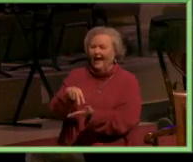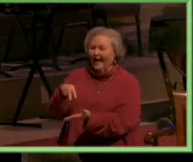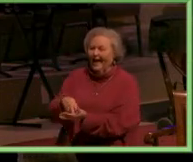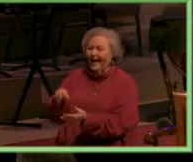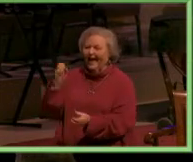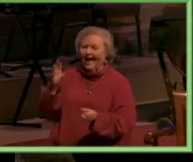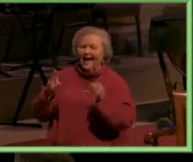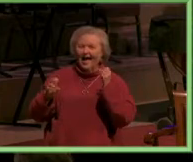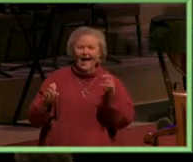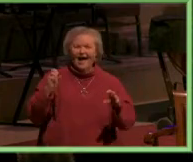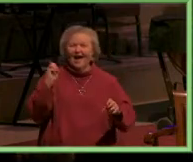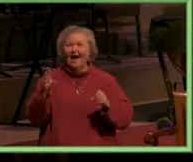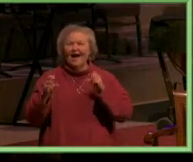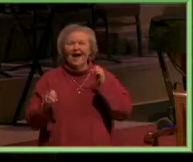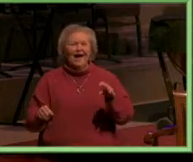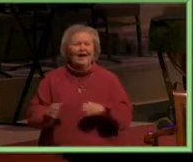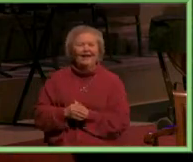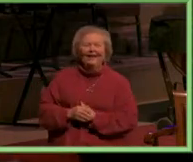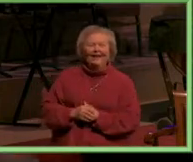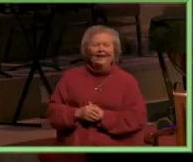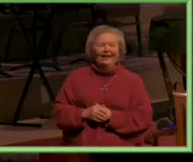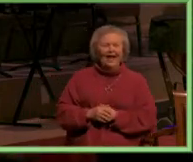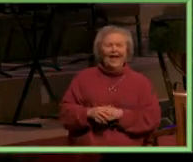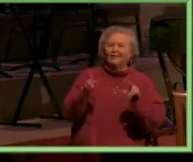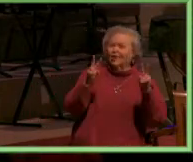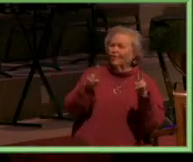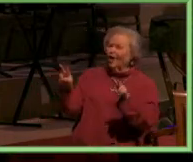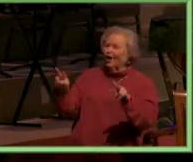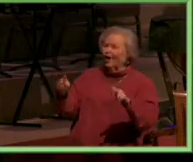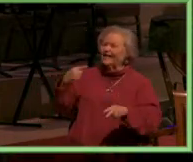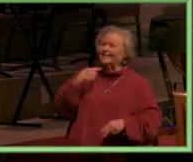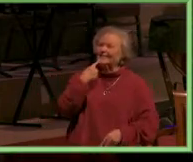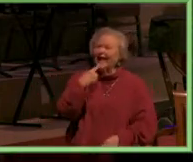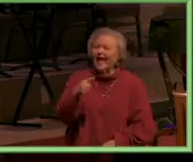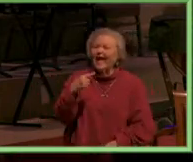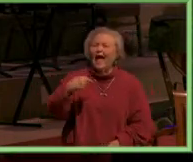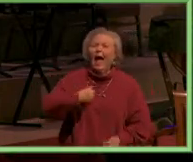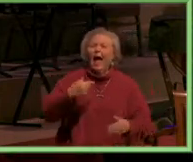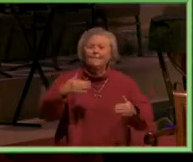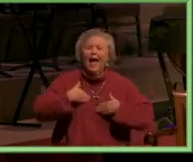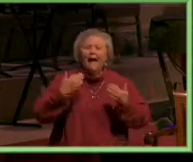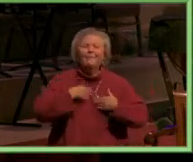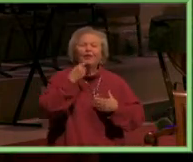and sisters. Look at someone this morning and say, I am glad you're here.